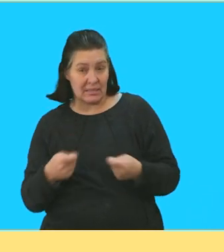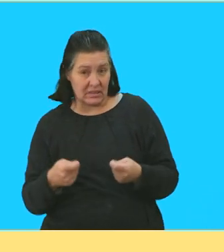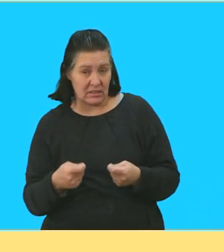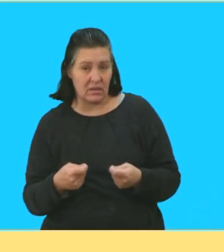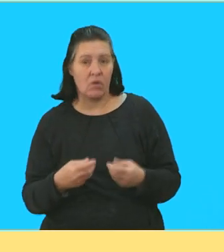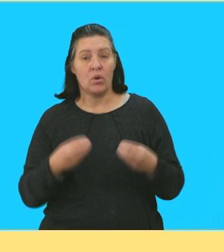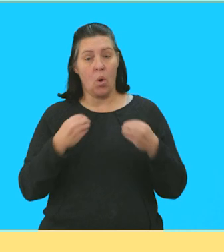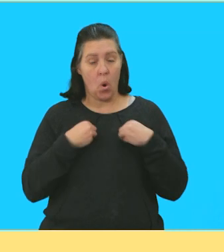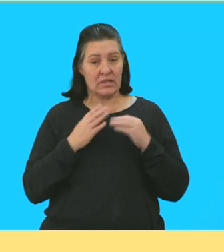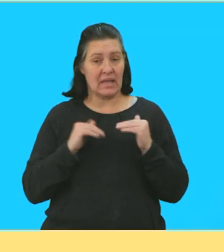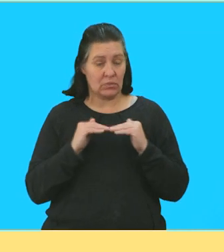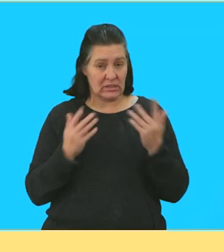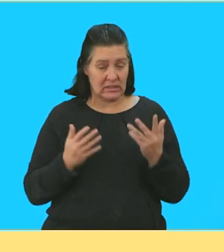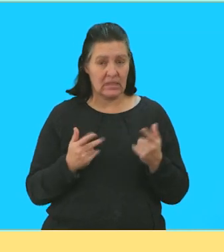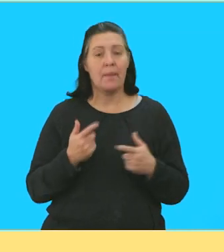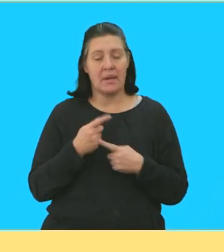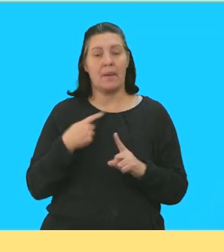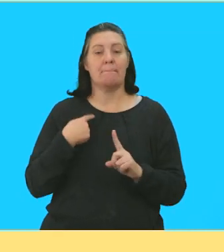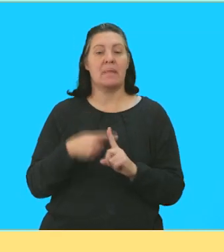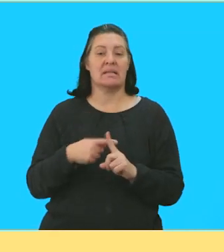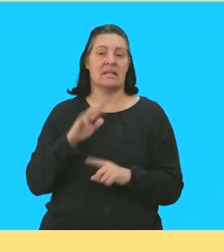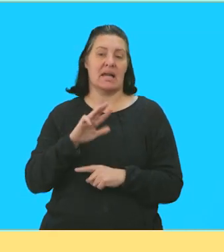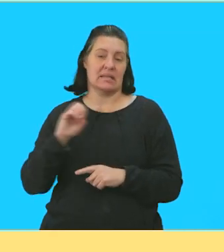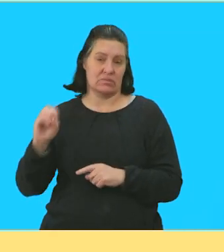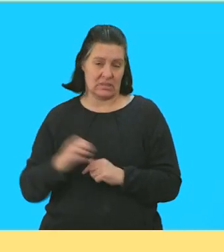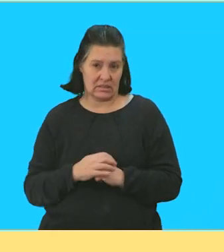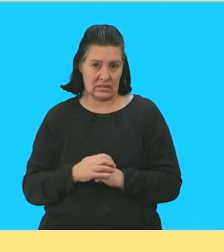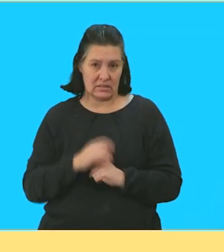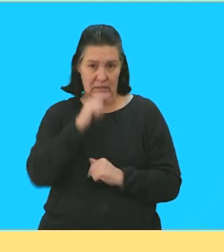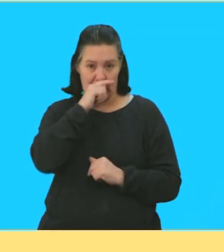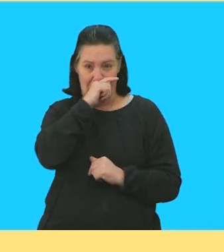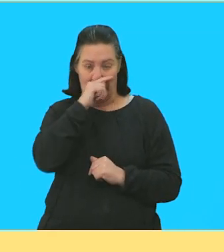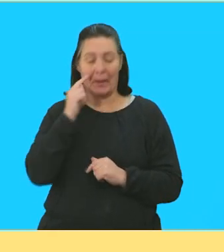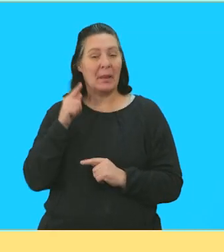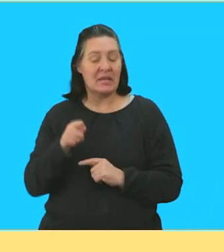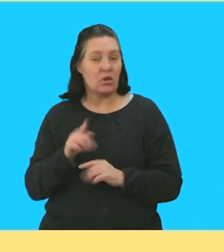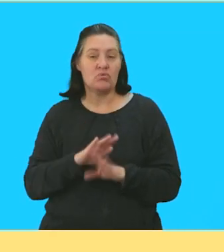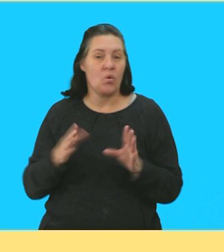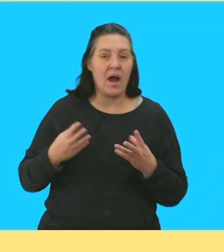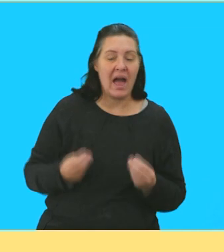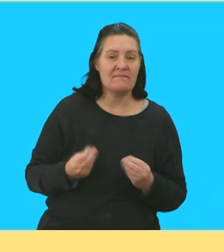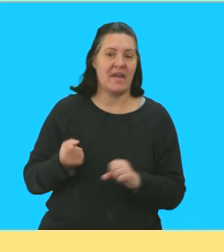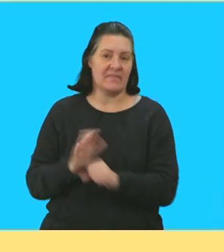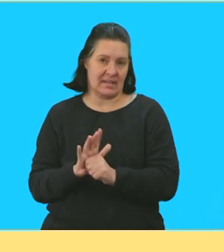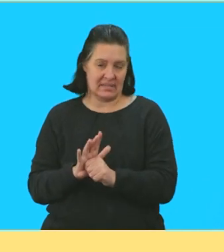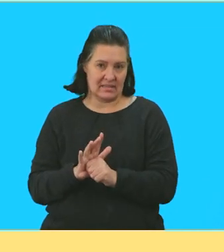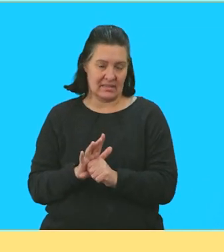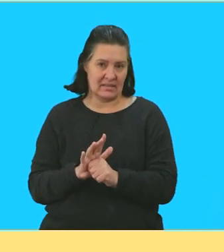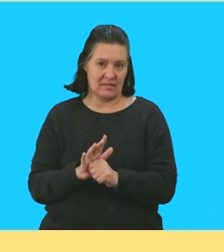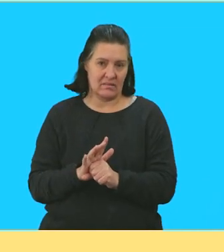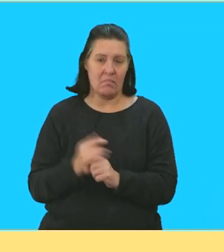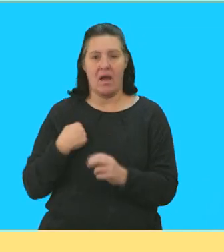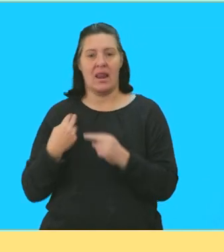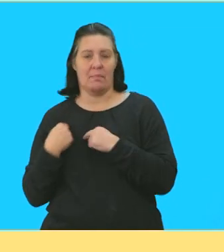on honest equity, it's going to be plus 900. And this will not have an effect on my